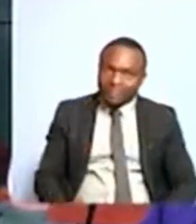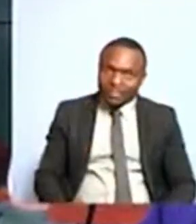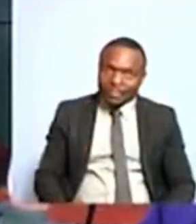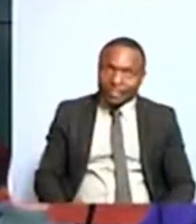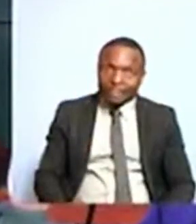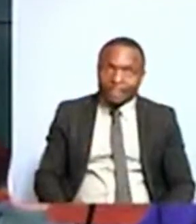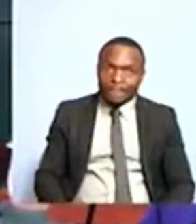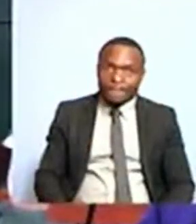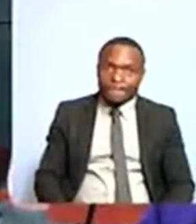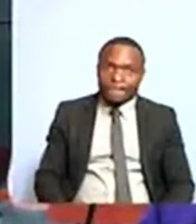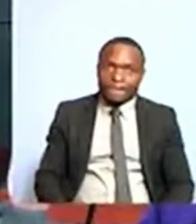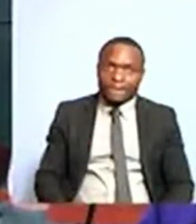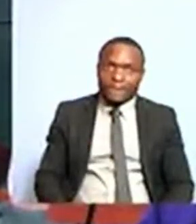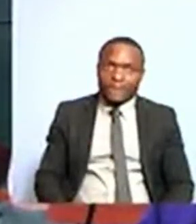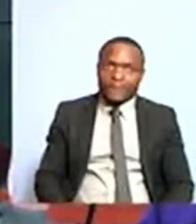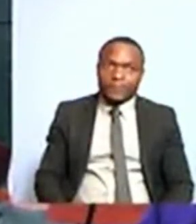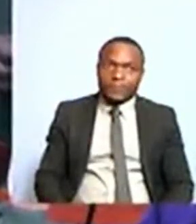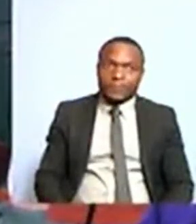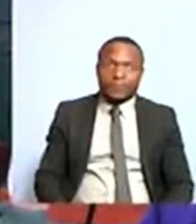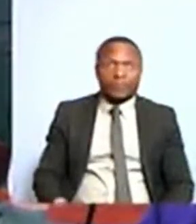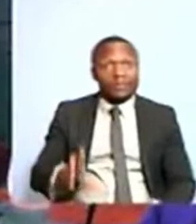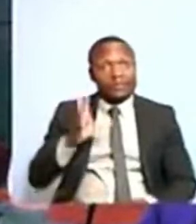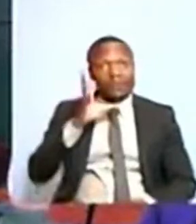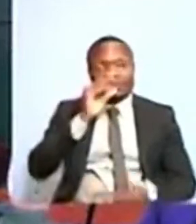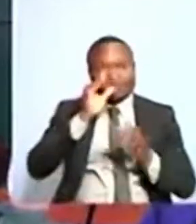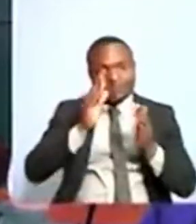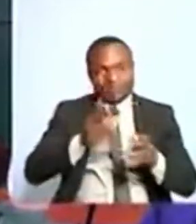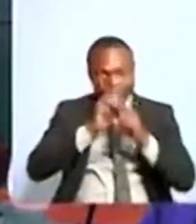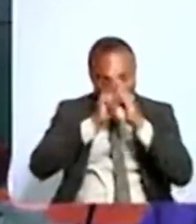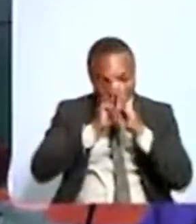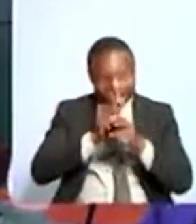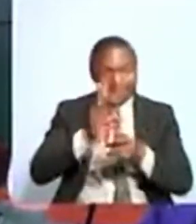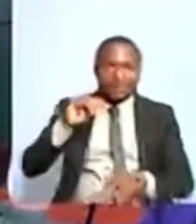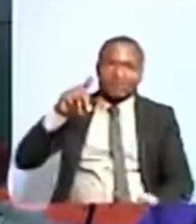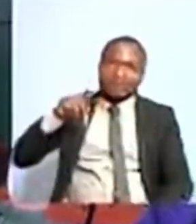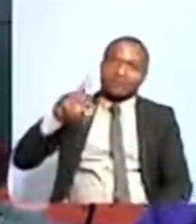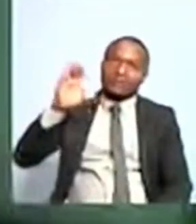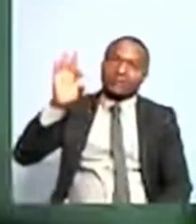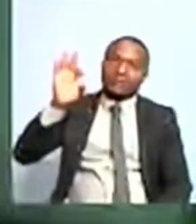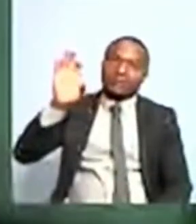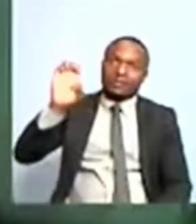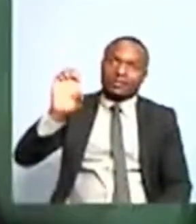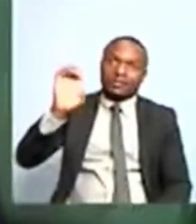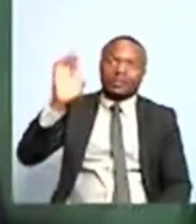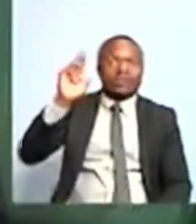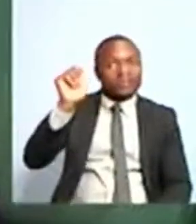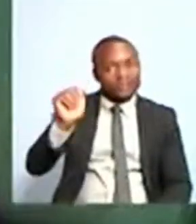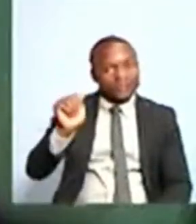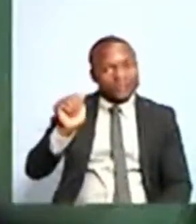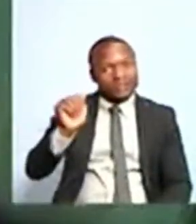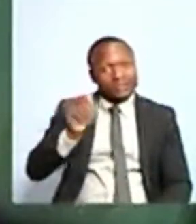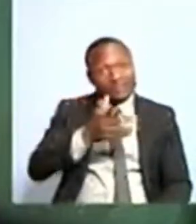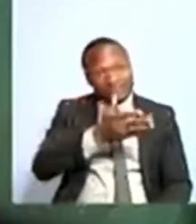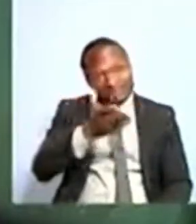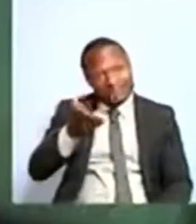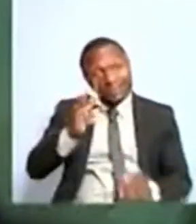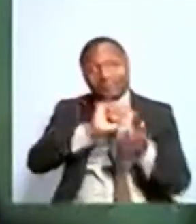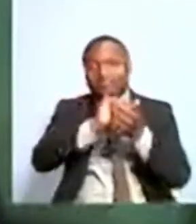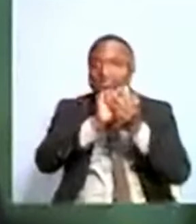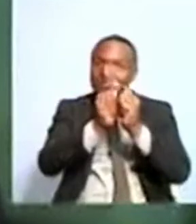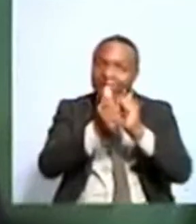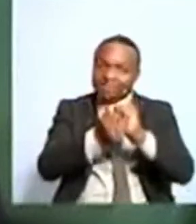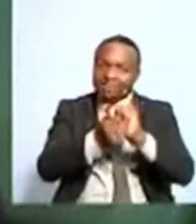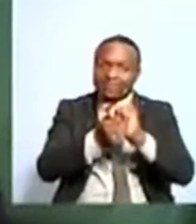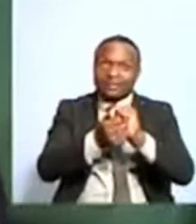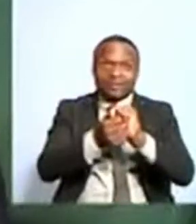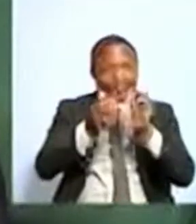In fact, Mr. Speaker... Honorable member for Feira. Can I say? There's an amendment that is on the